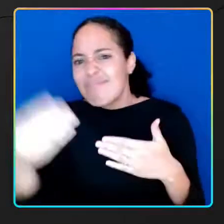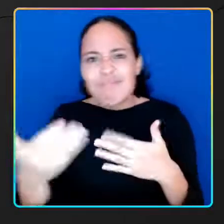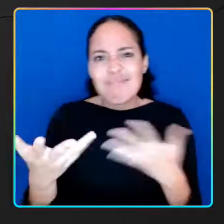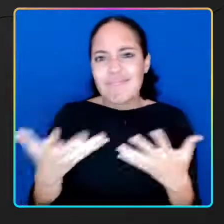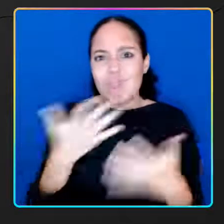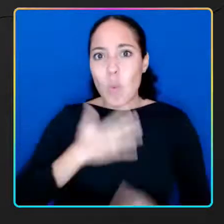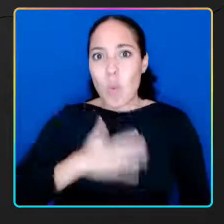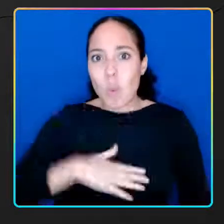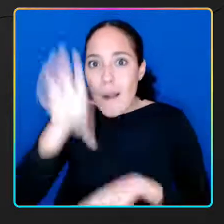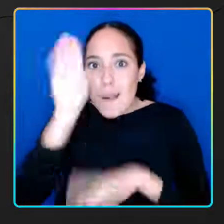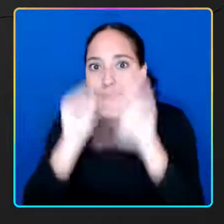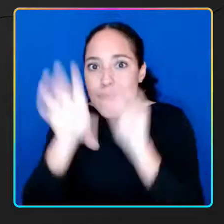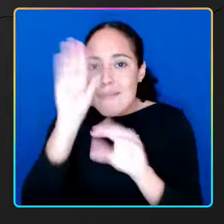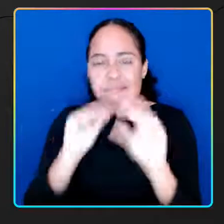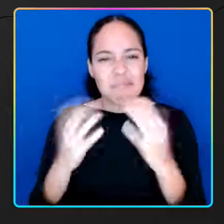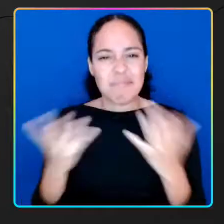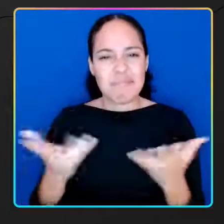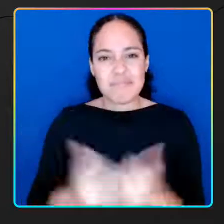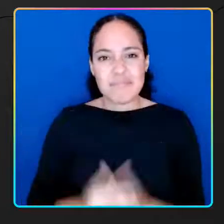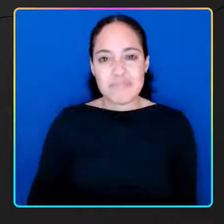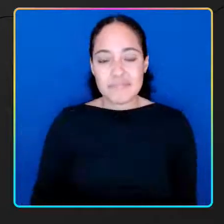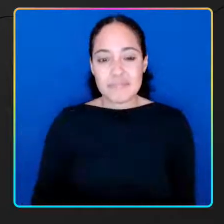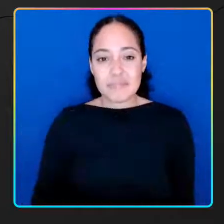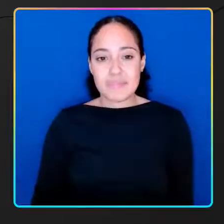been looking a lot into